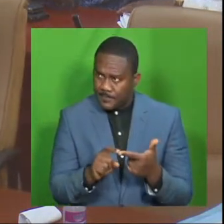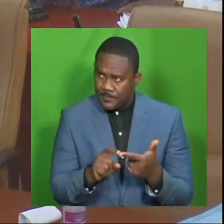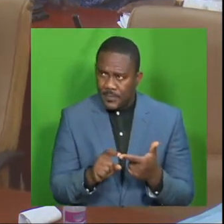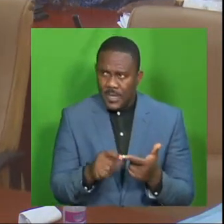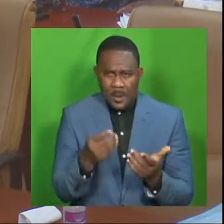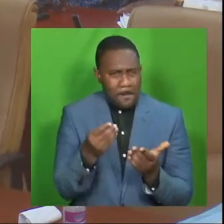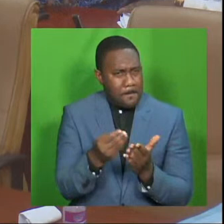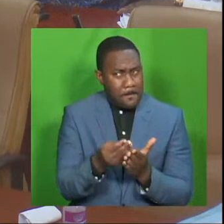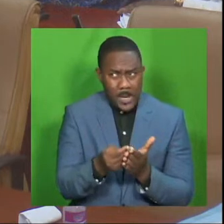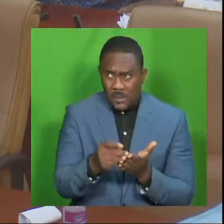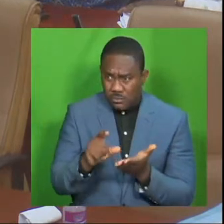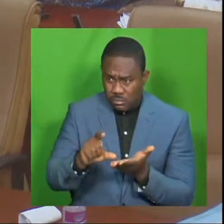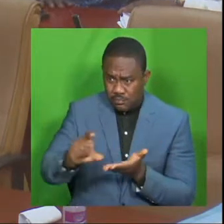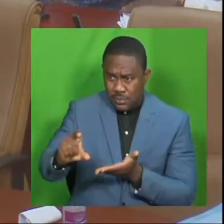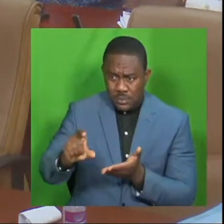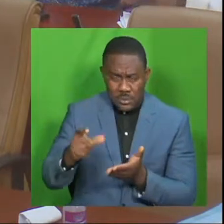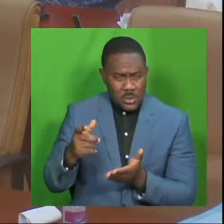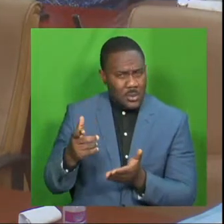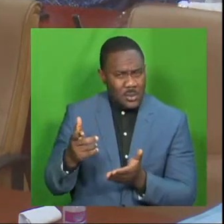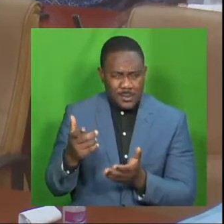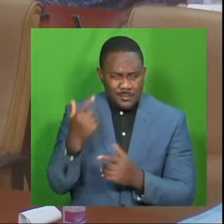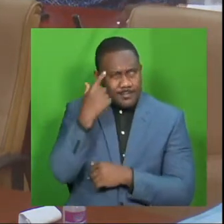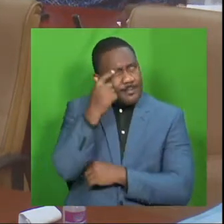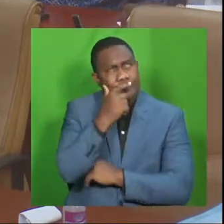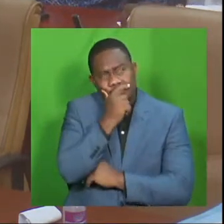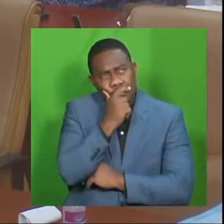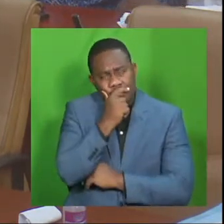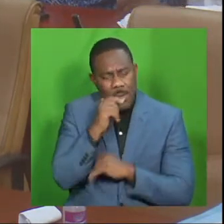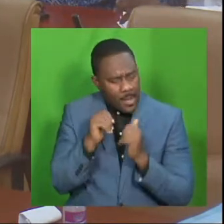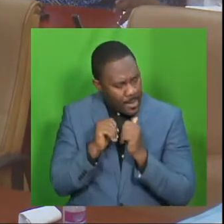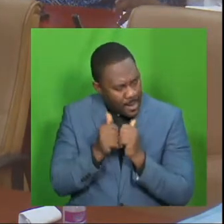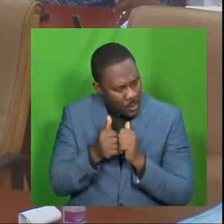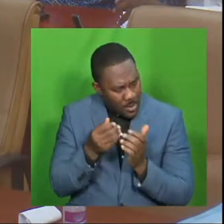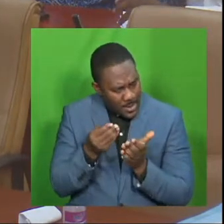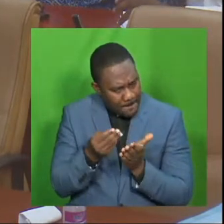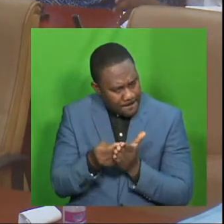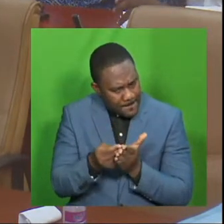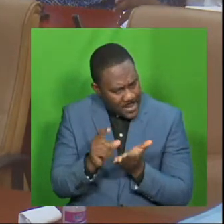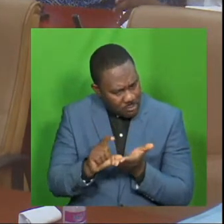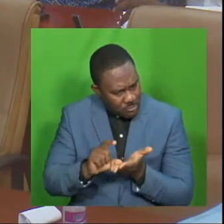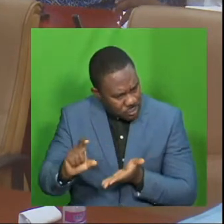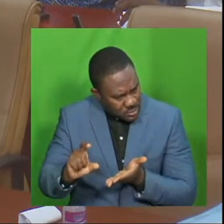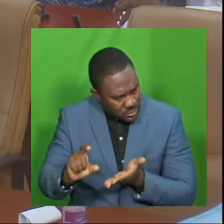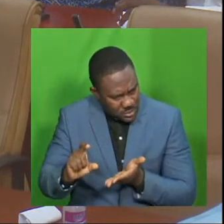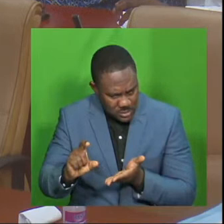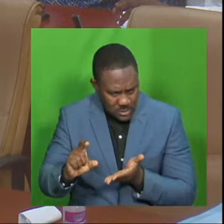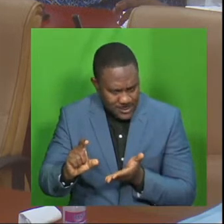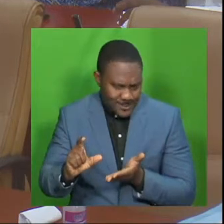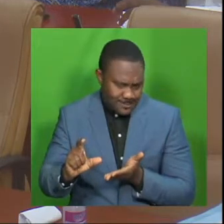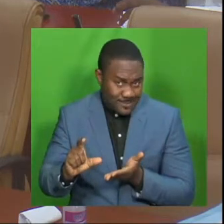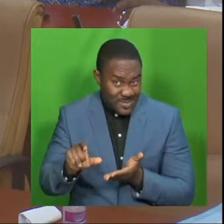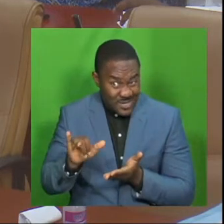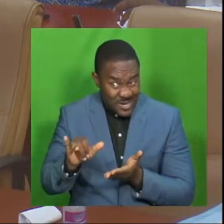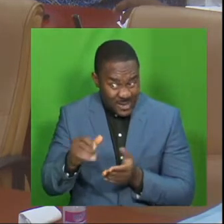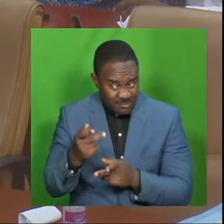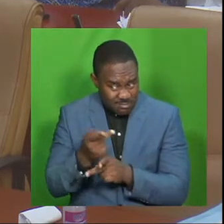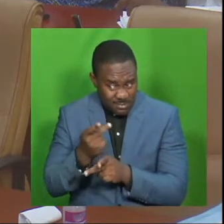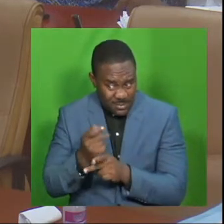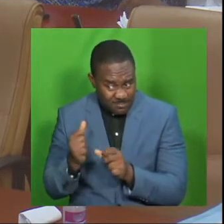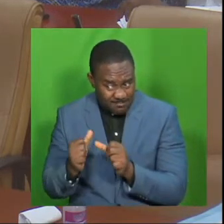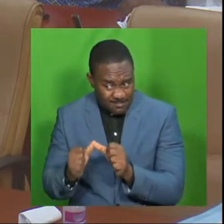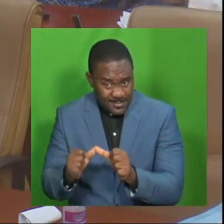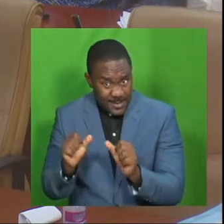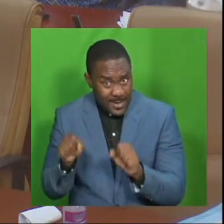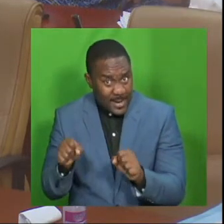with disability without really thinking about how we can actually look at a sustainable way of life.